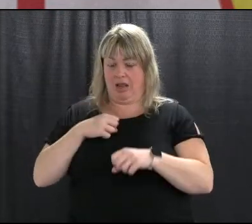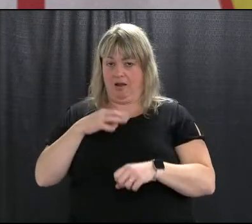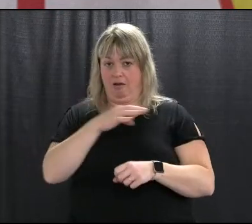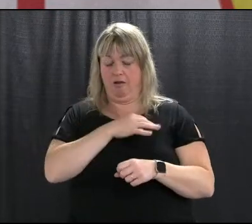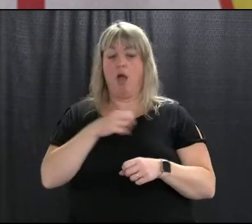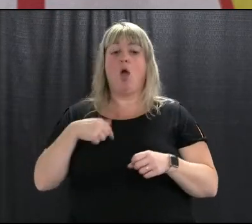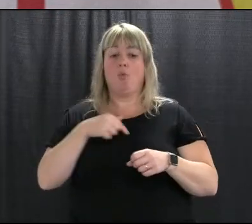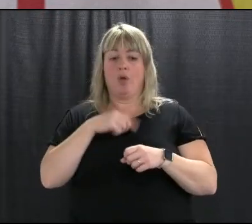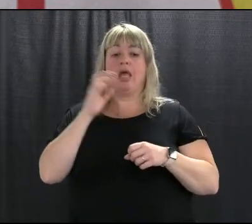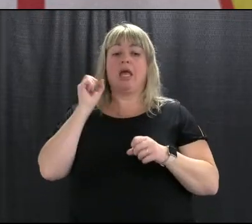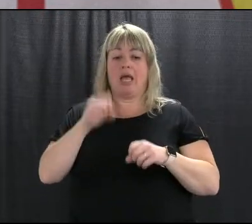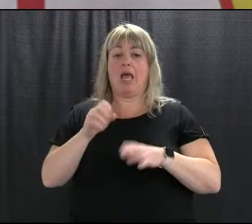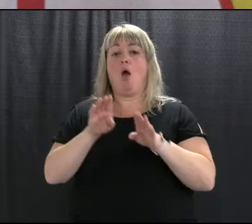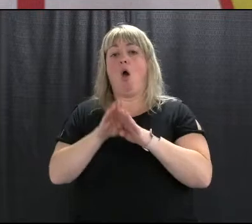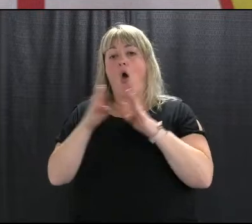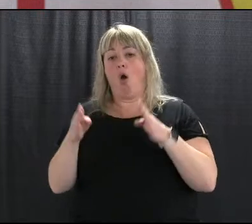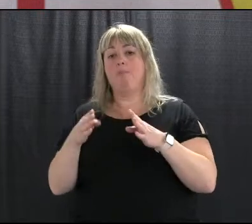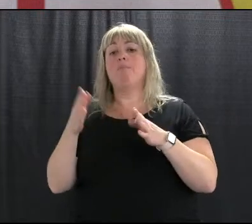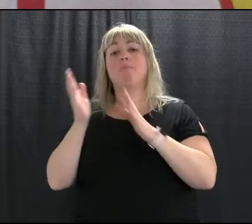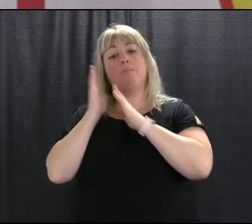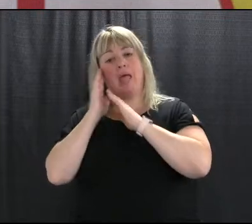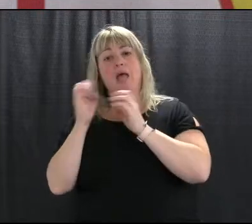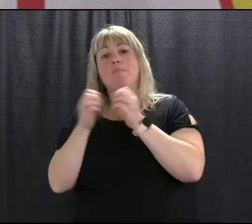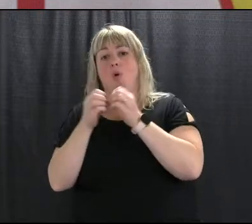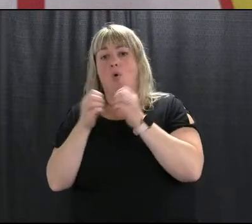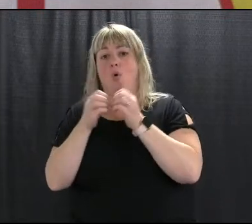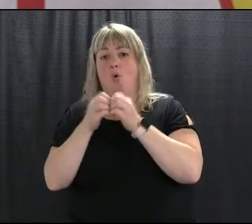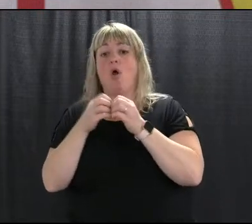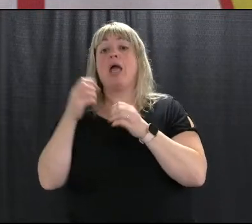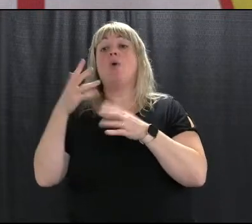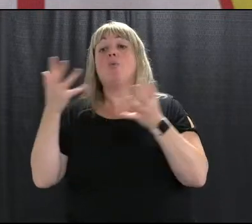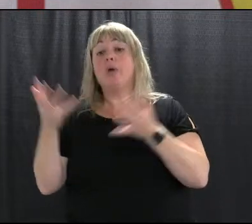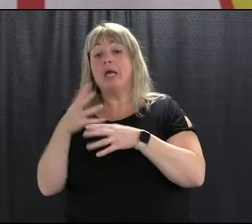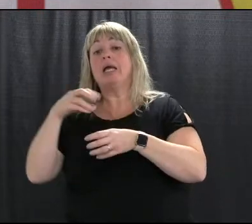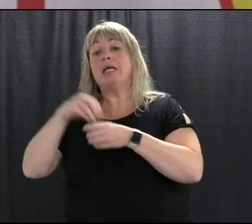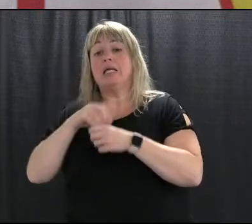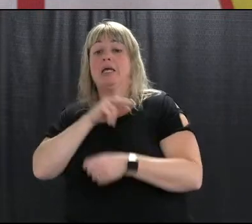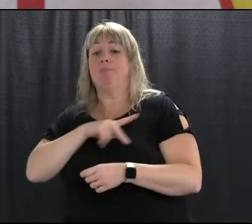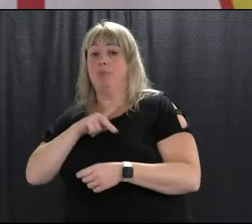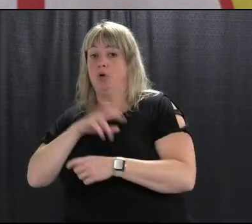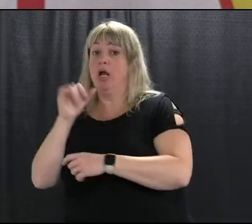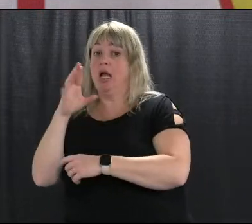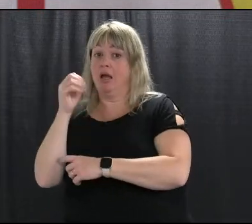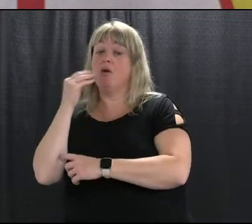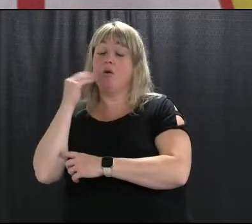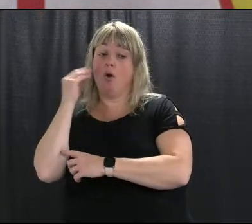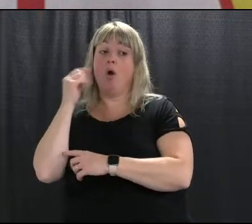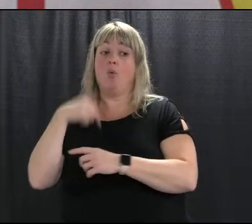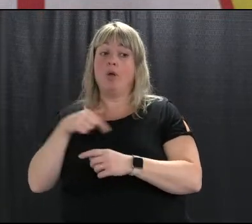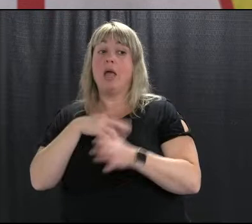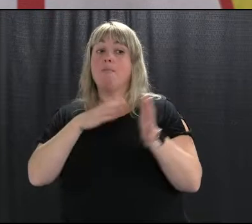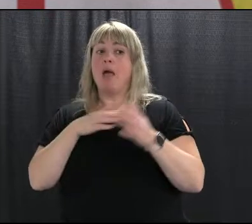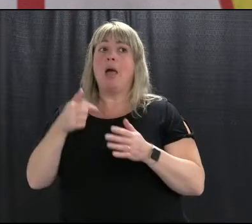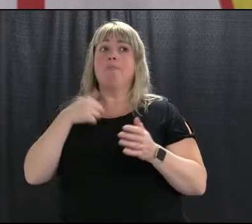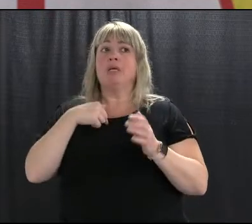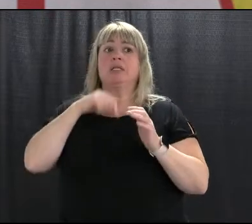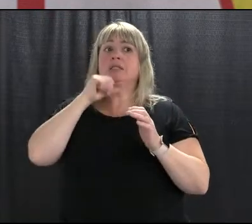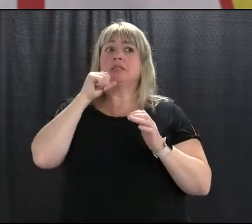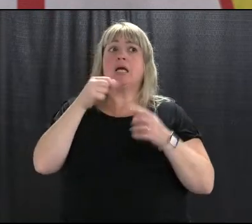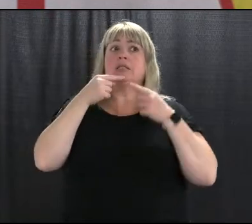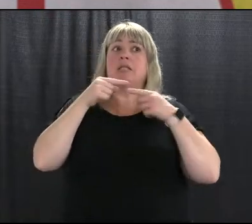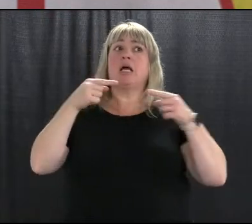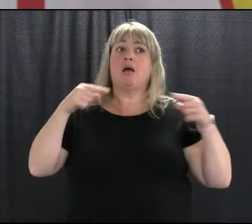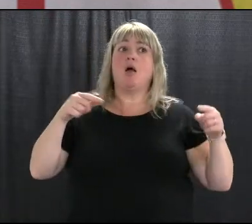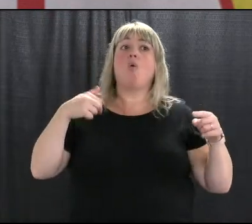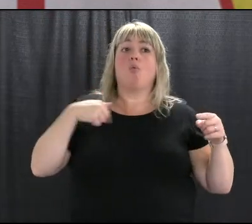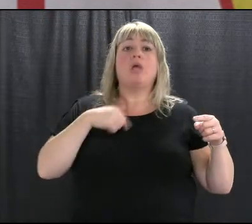open up additional long-term care beds within the personal care home sector. I don't want to get into announcing what's